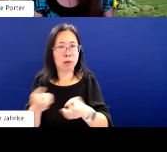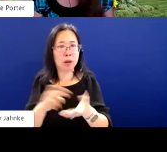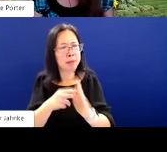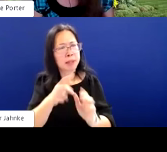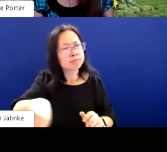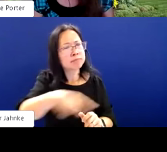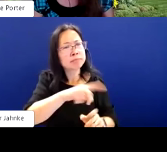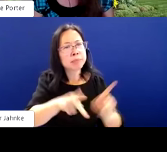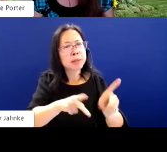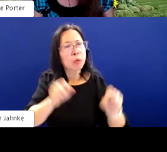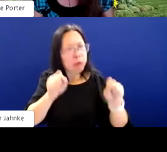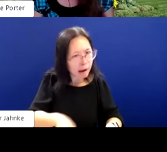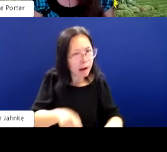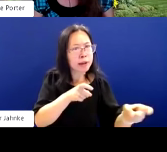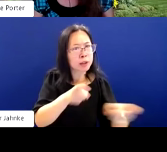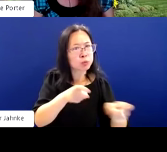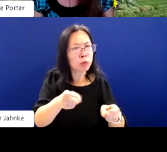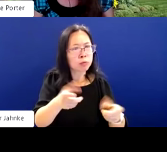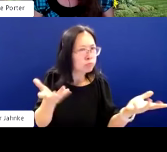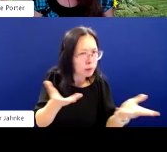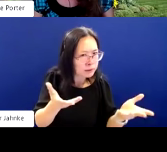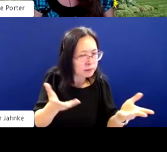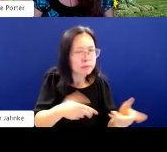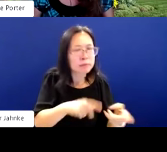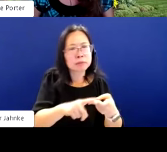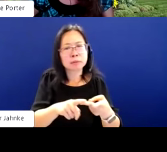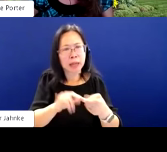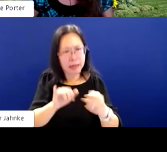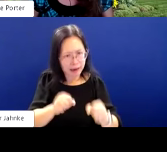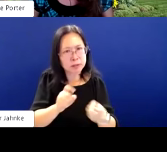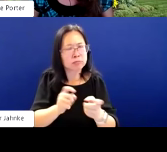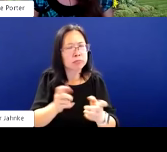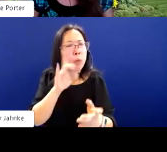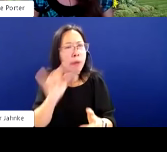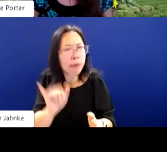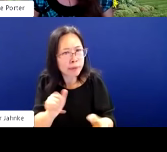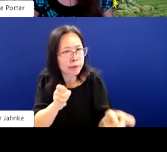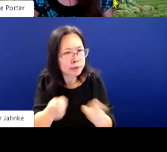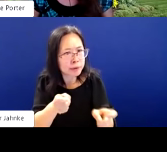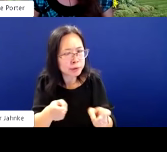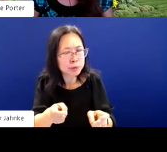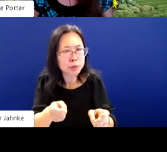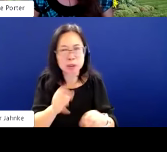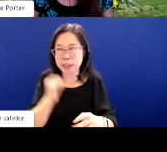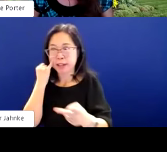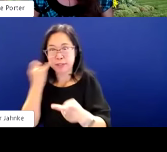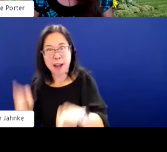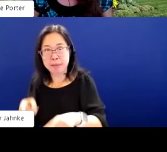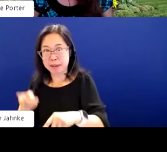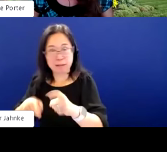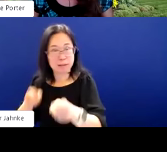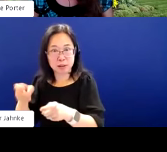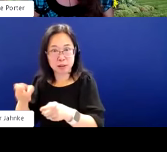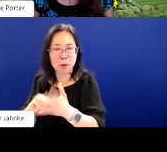and how can they change things based on that control? And then how can they accept what they cannot control?